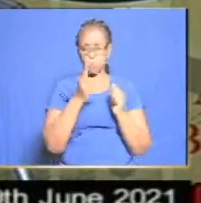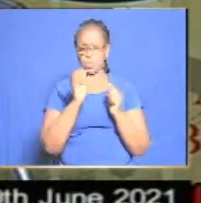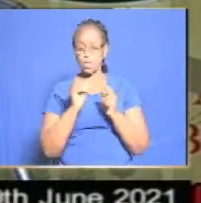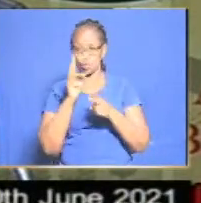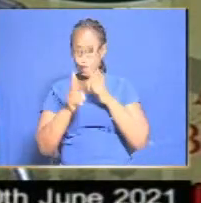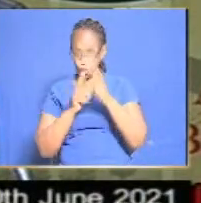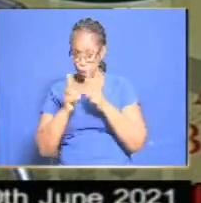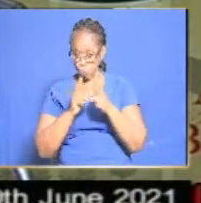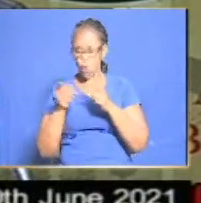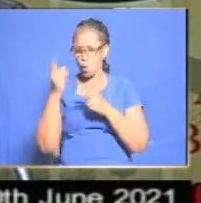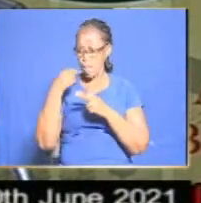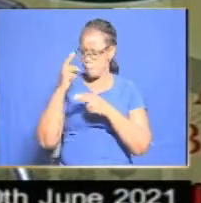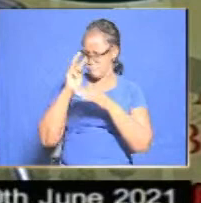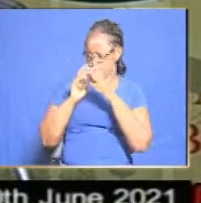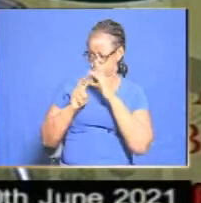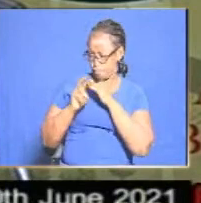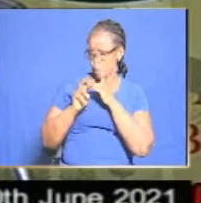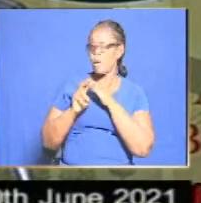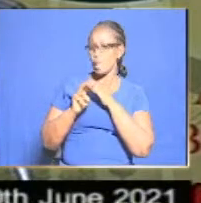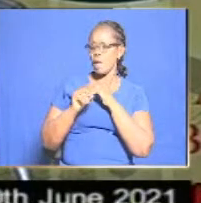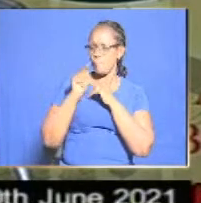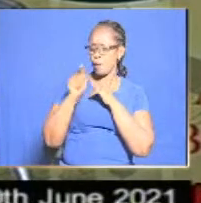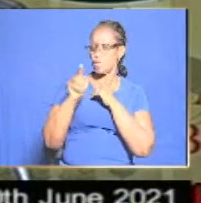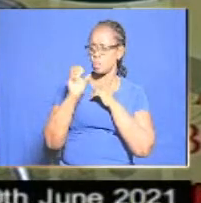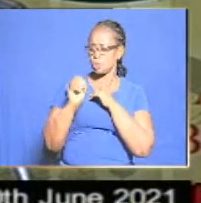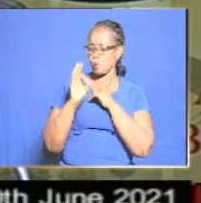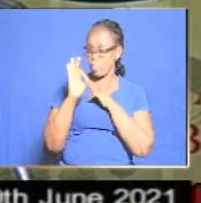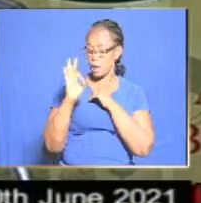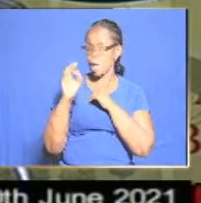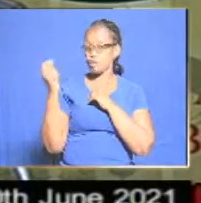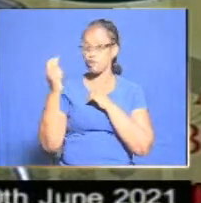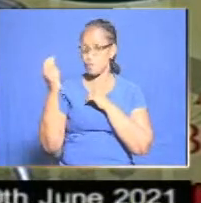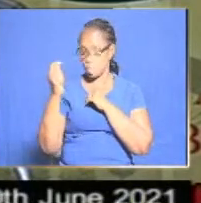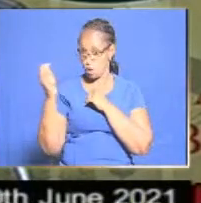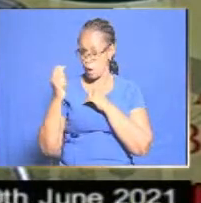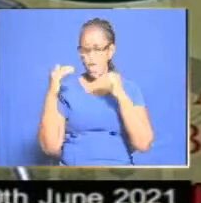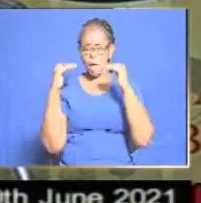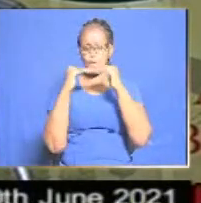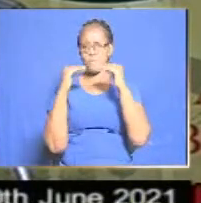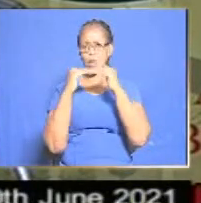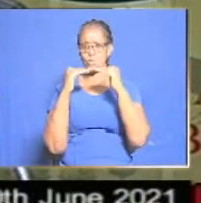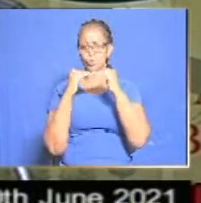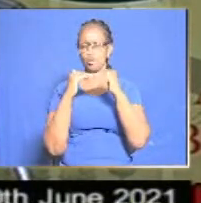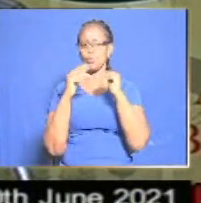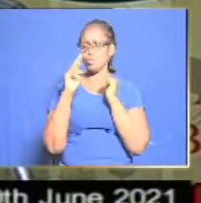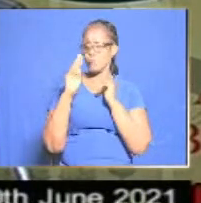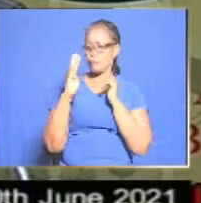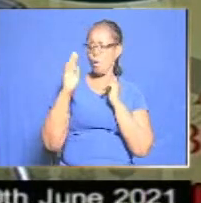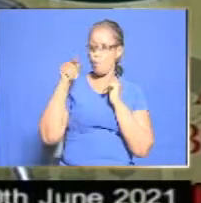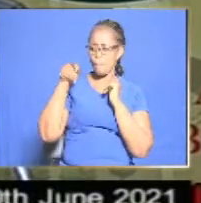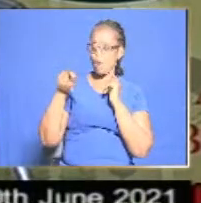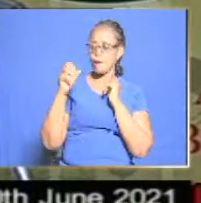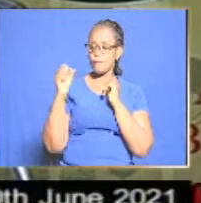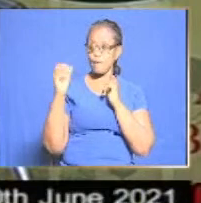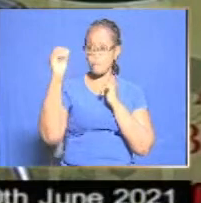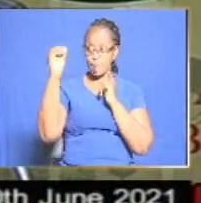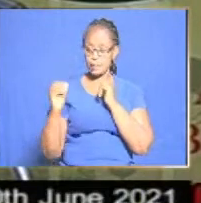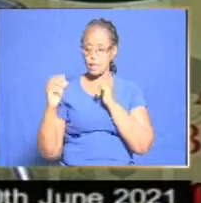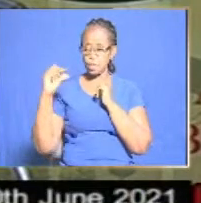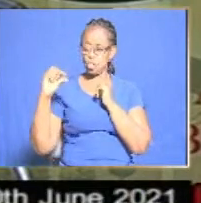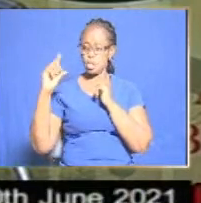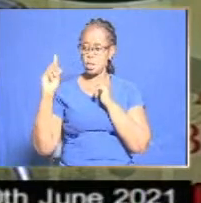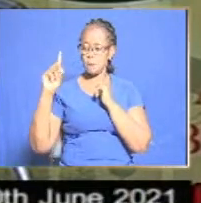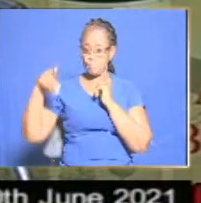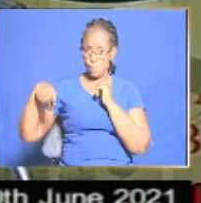at Kenya shilling 3.03 trillion, equivalent to 24.5% of GDP, from Kenya